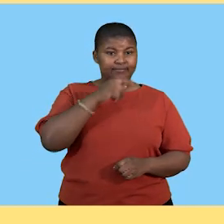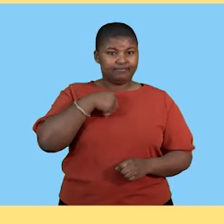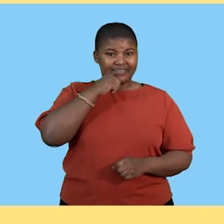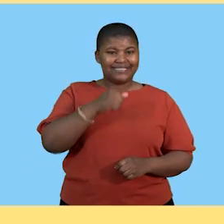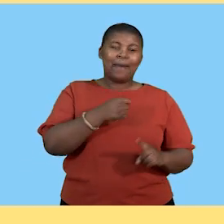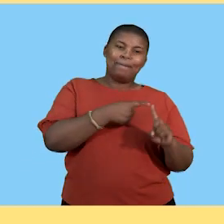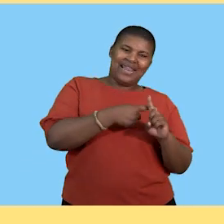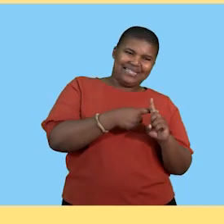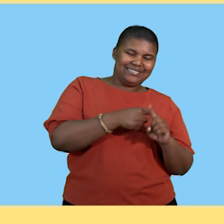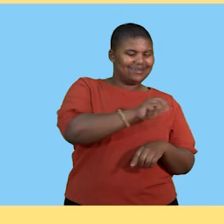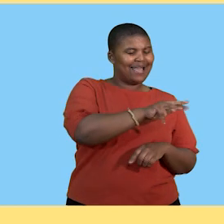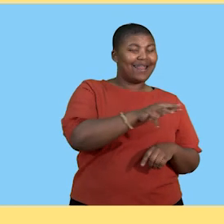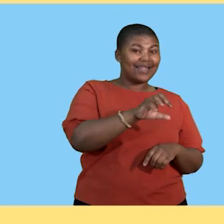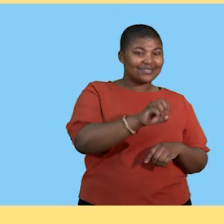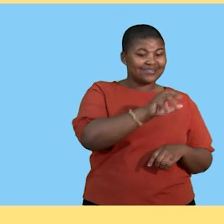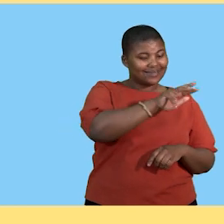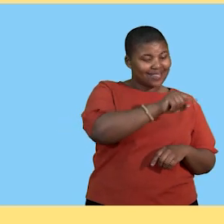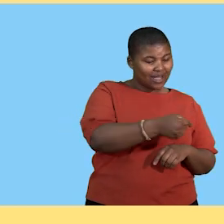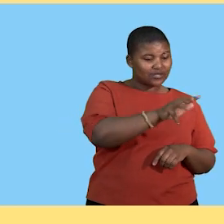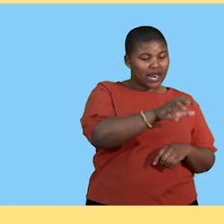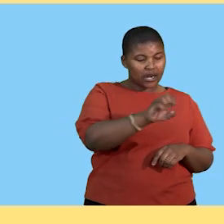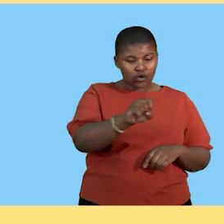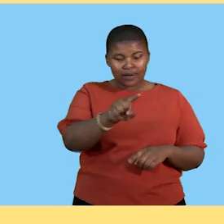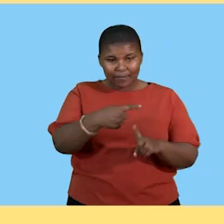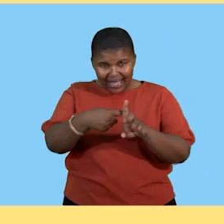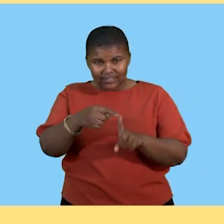1,850. So I'm coming here to say plus